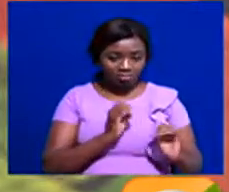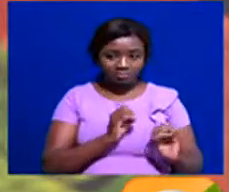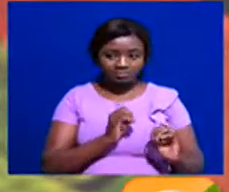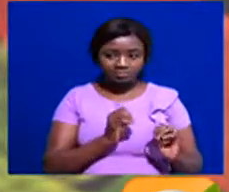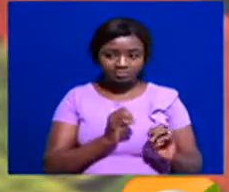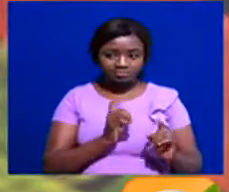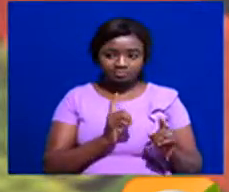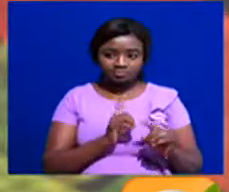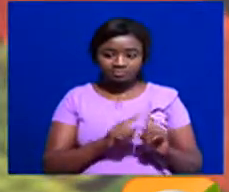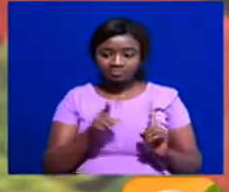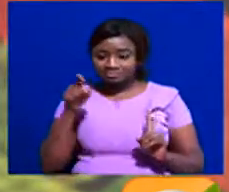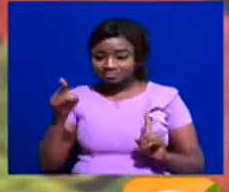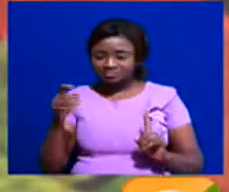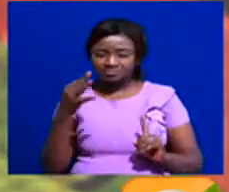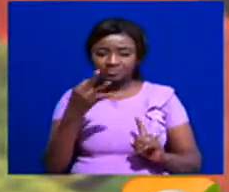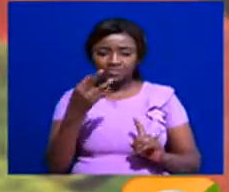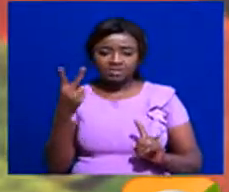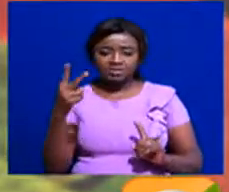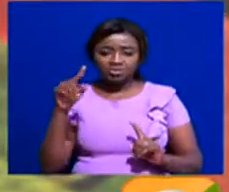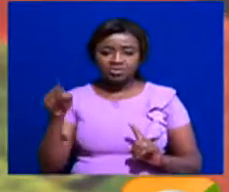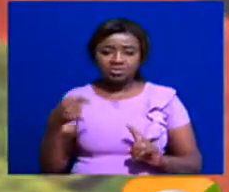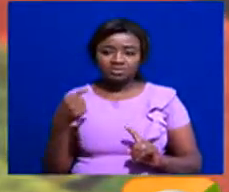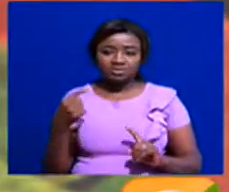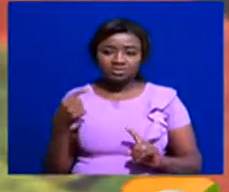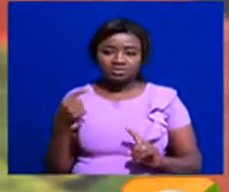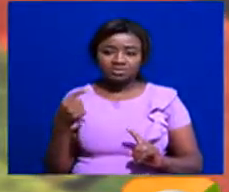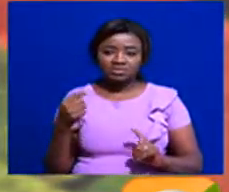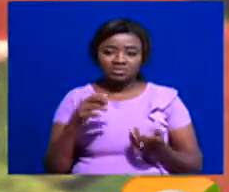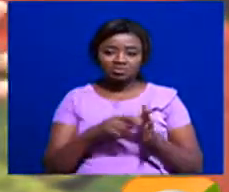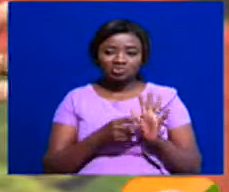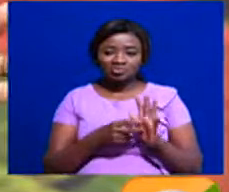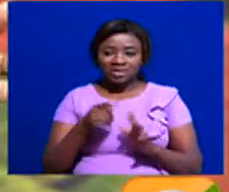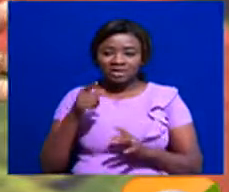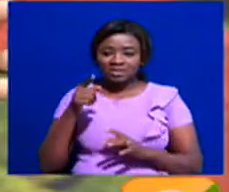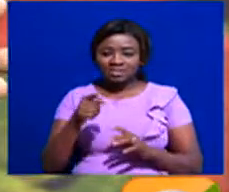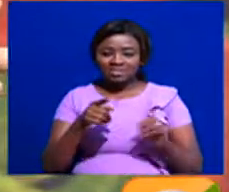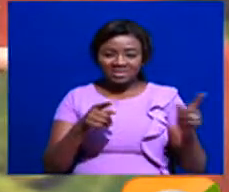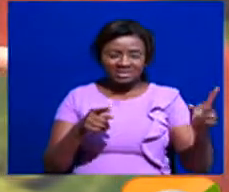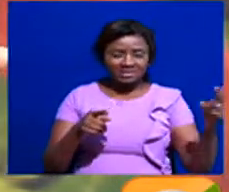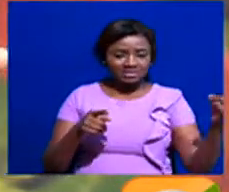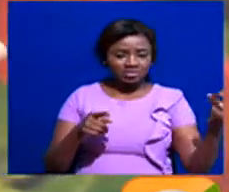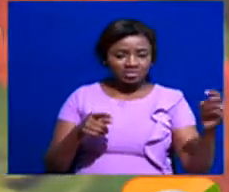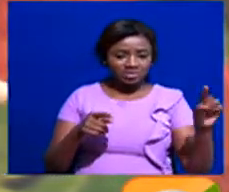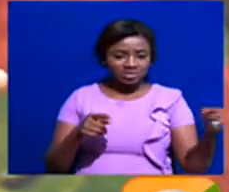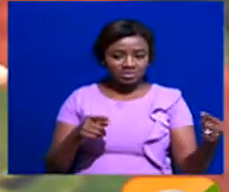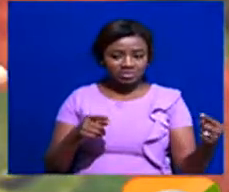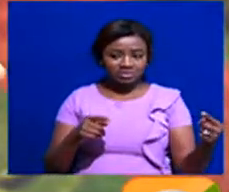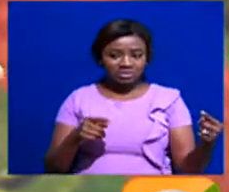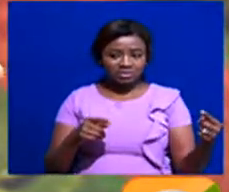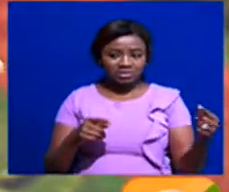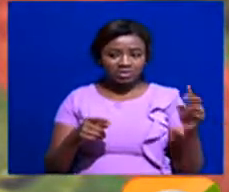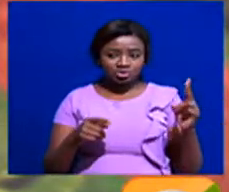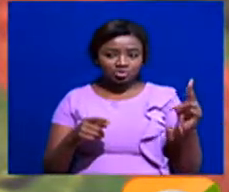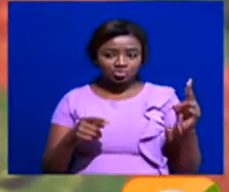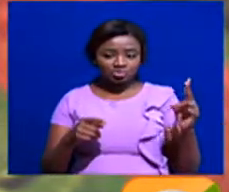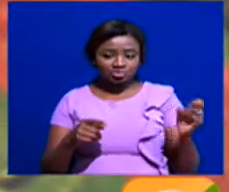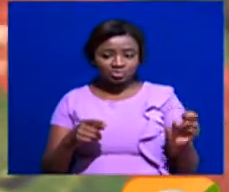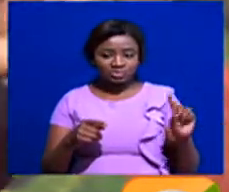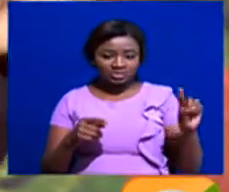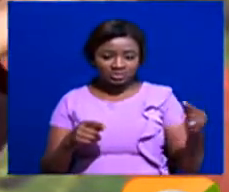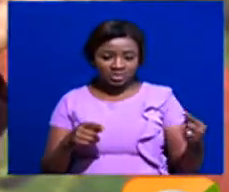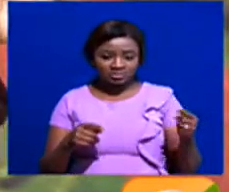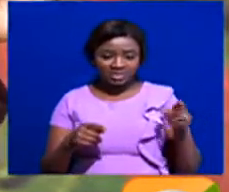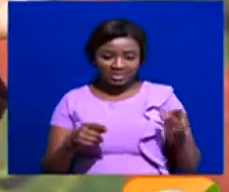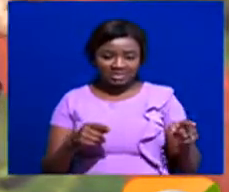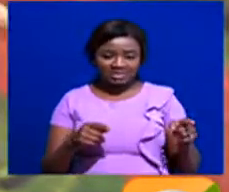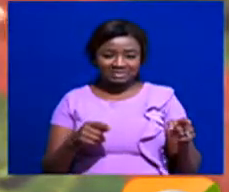months, you get 32,000 sellings. Yeah. So if you take this year 20,000 from tobacco and now you subdivide